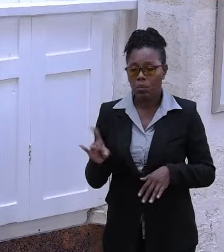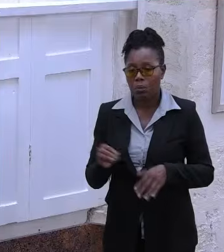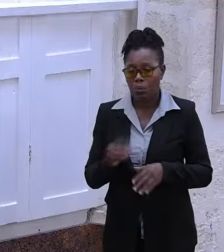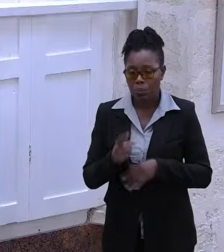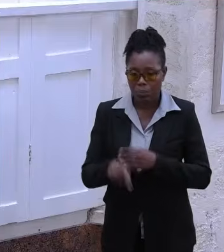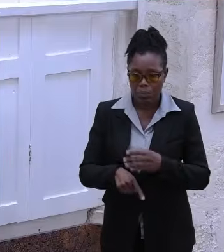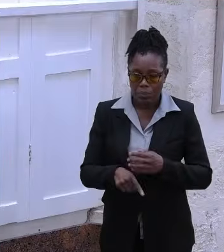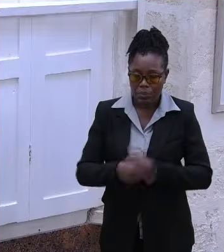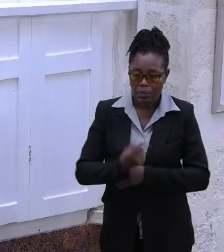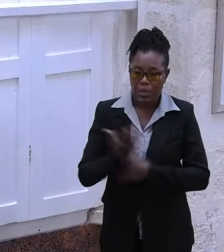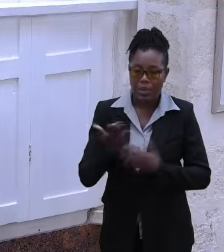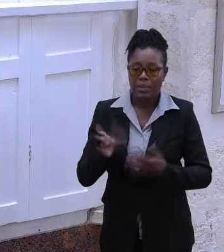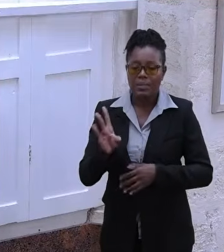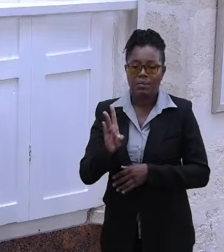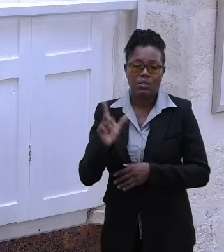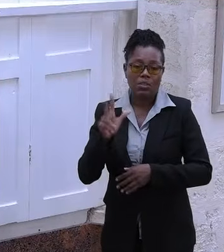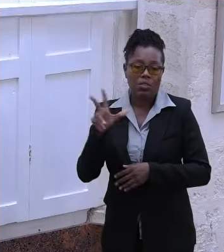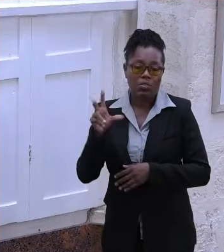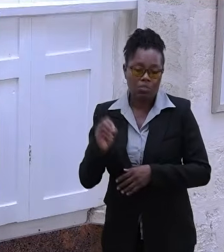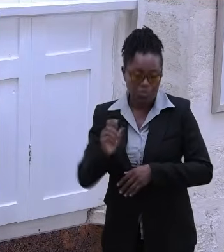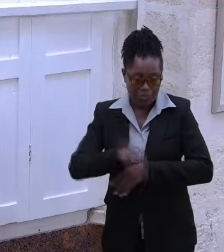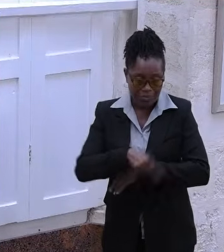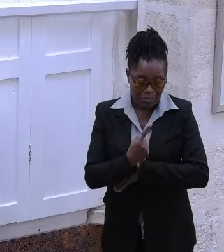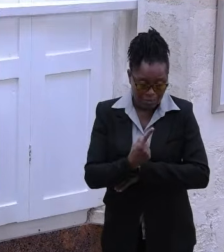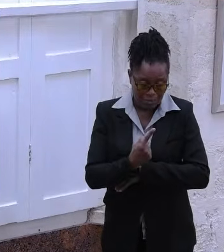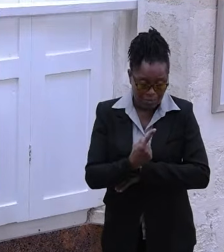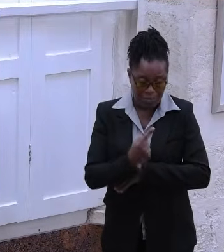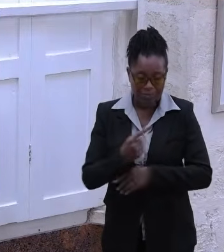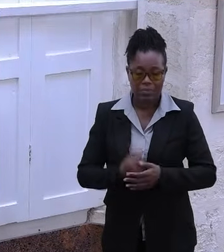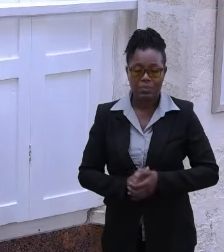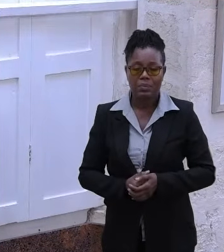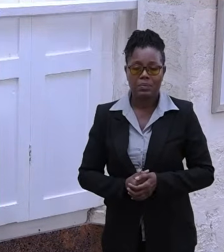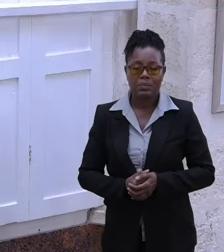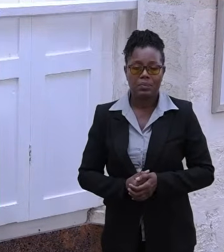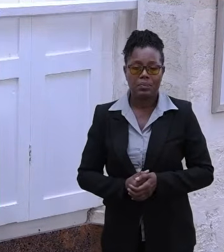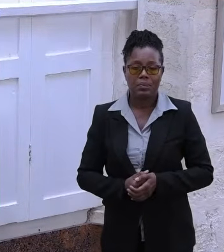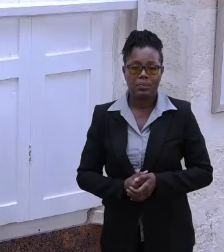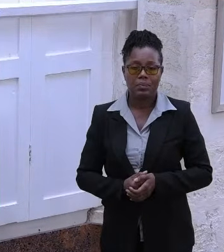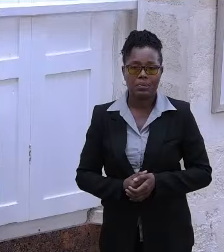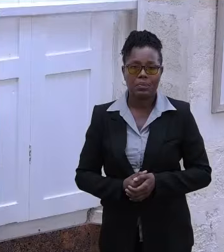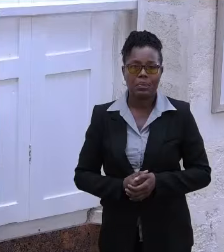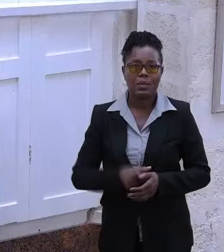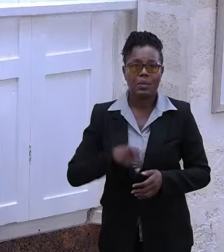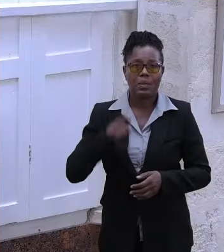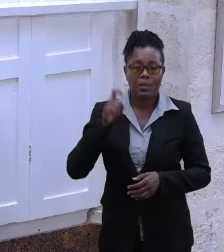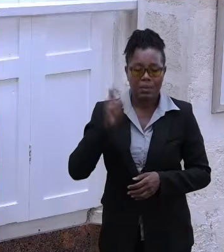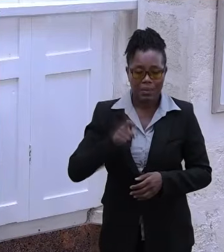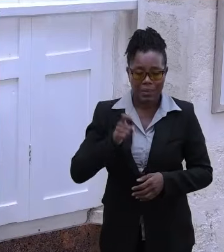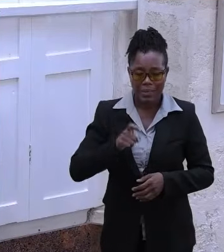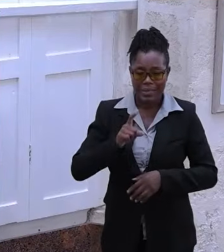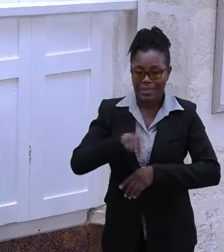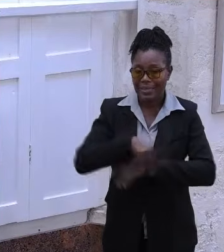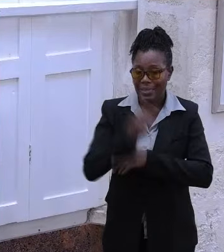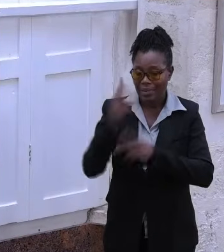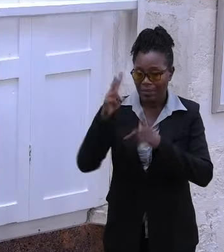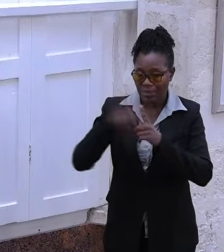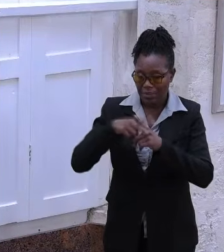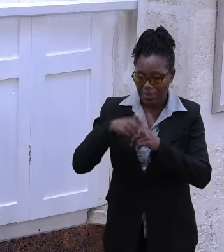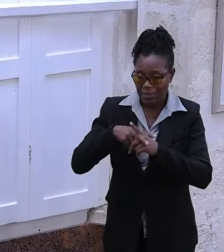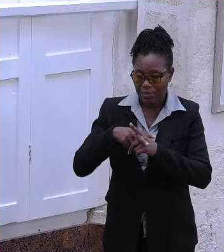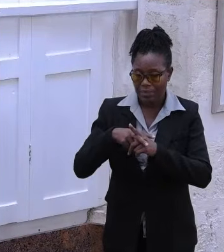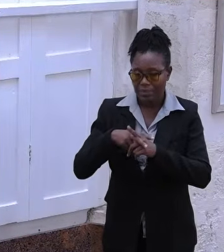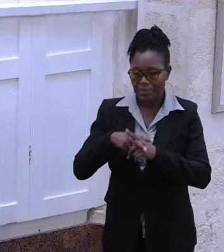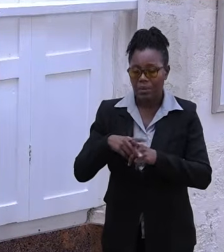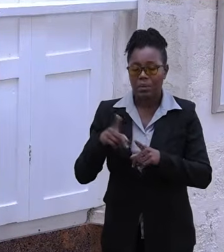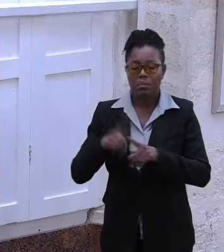least 730 days, that's where you get your 2 years, immediately preceding the date of the application. But